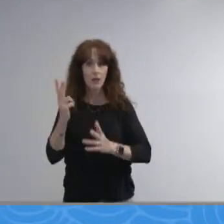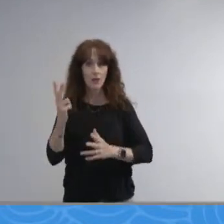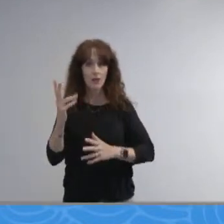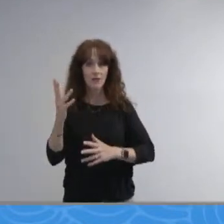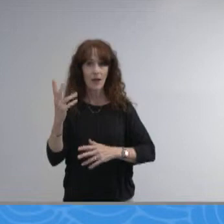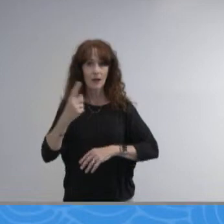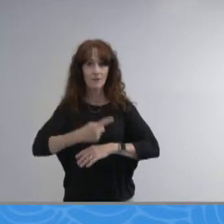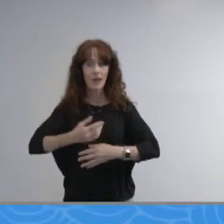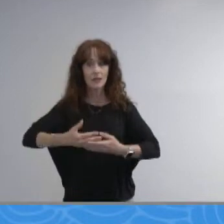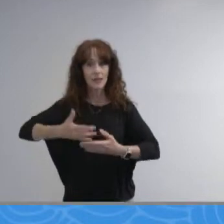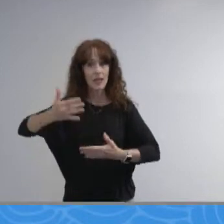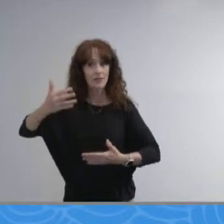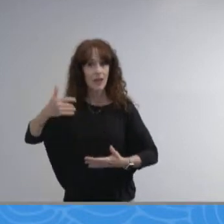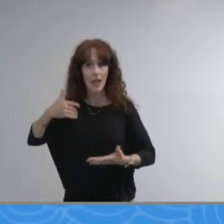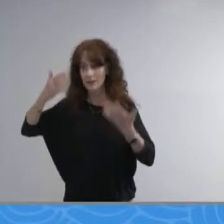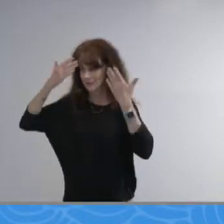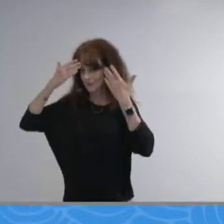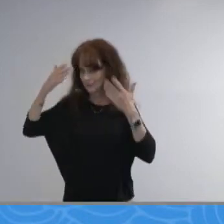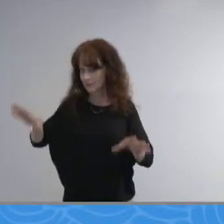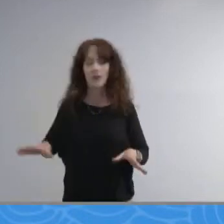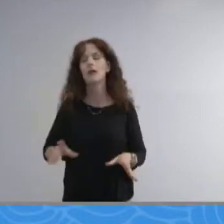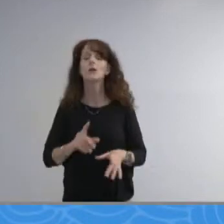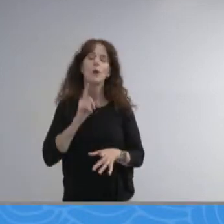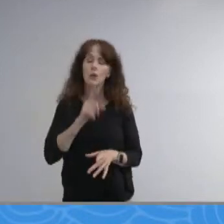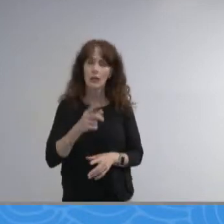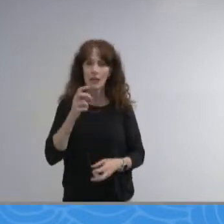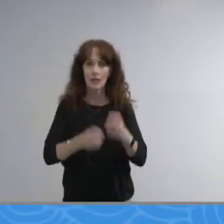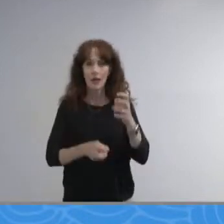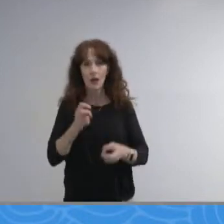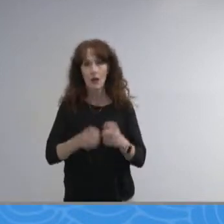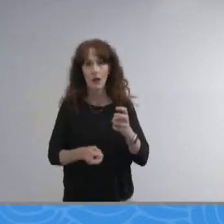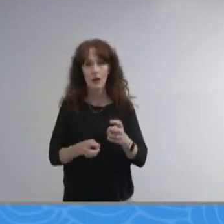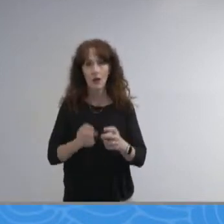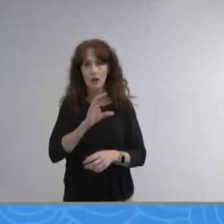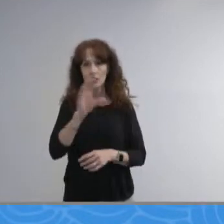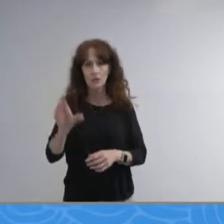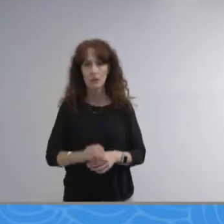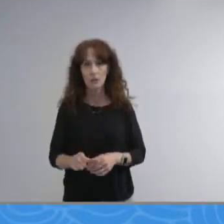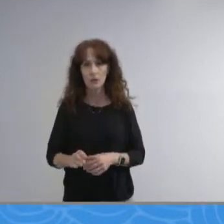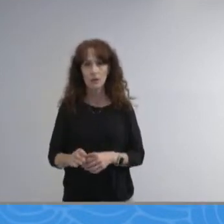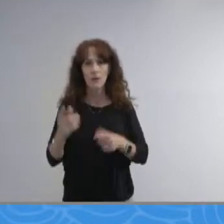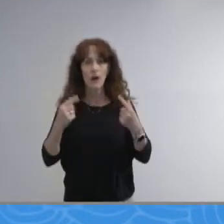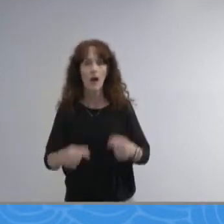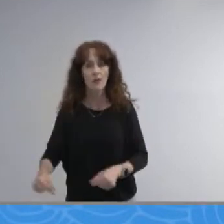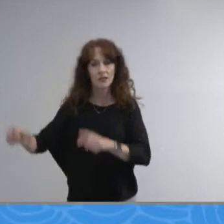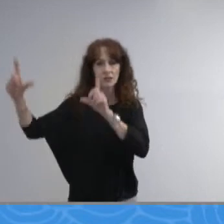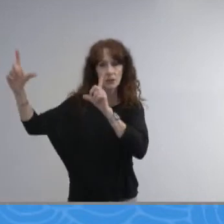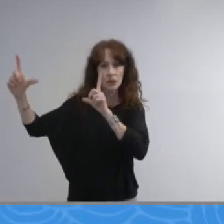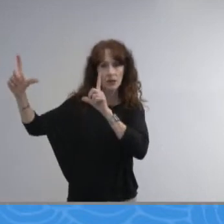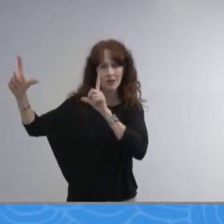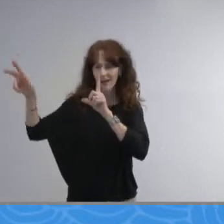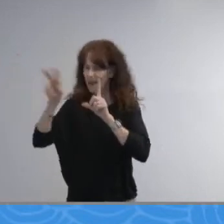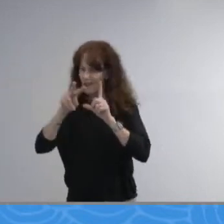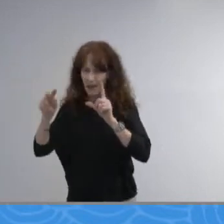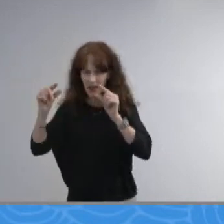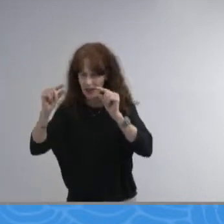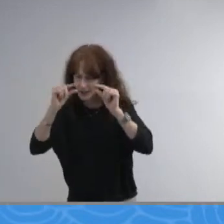in advance. It's really hard, especially over Zoom, when they present it on the screen, you can't even read